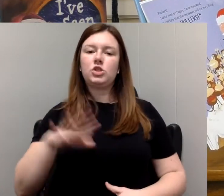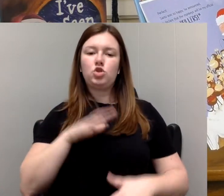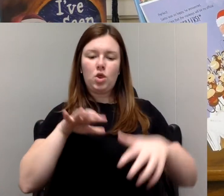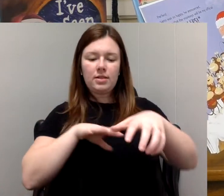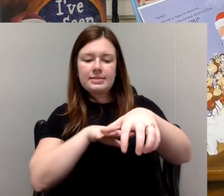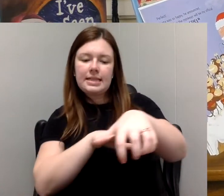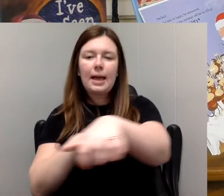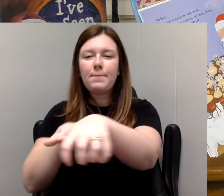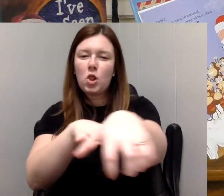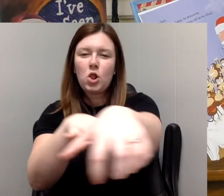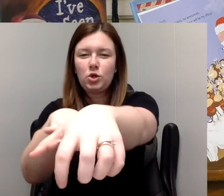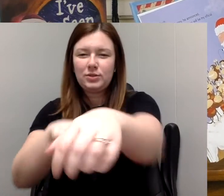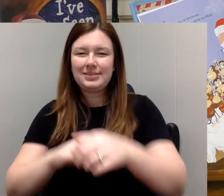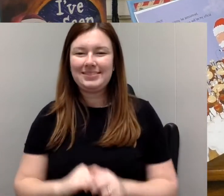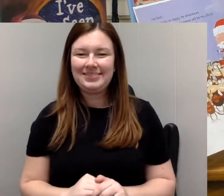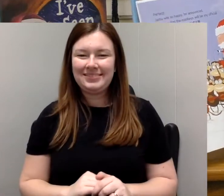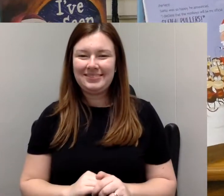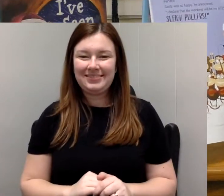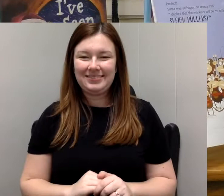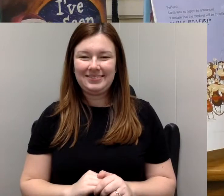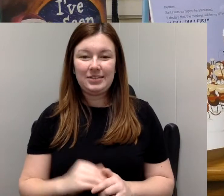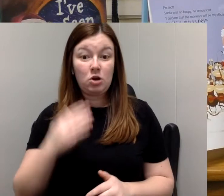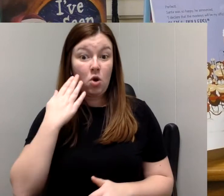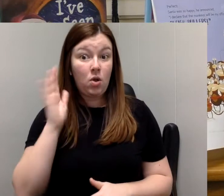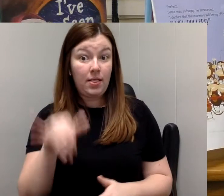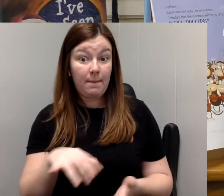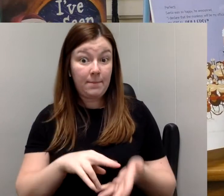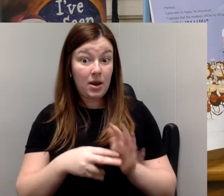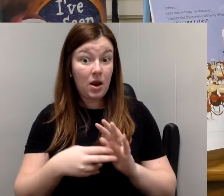end. You know what this means, said the monkey.